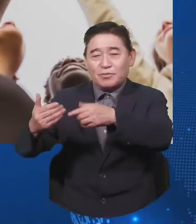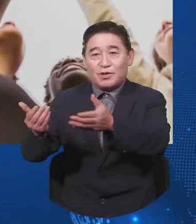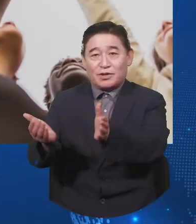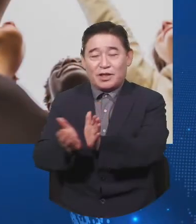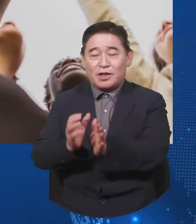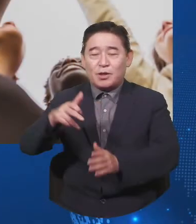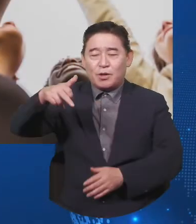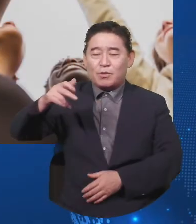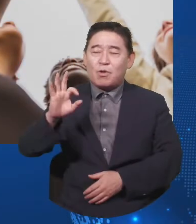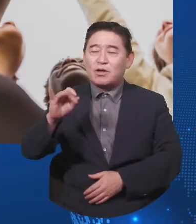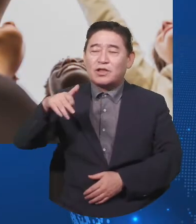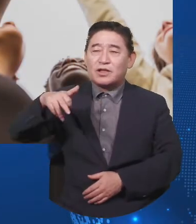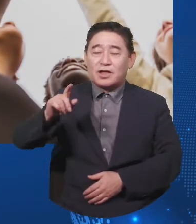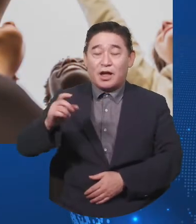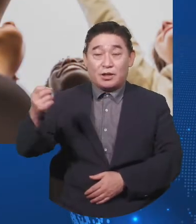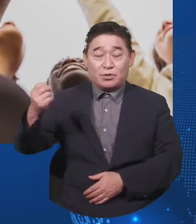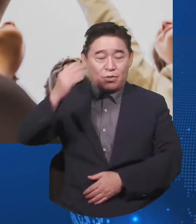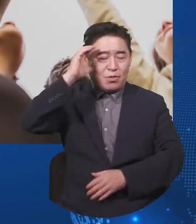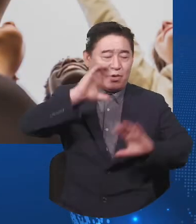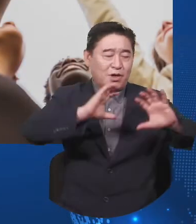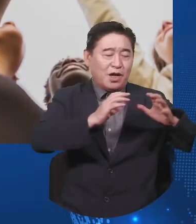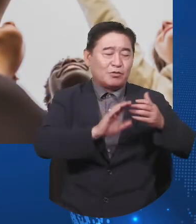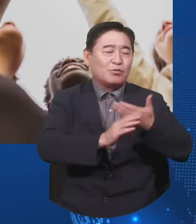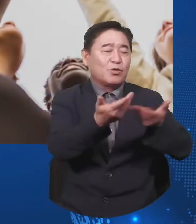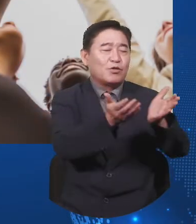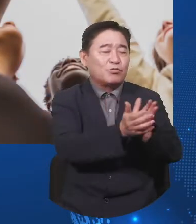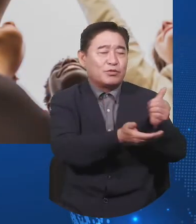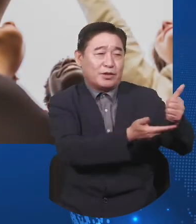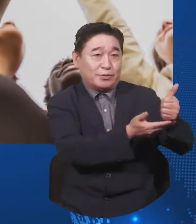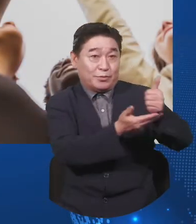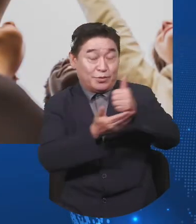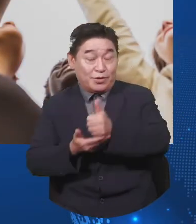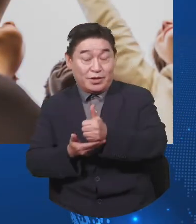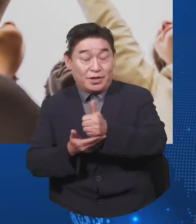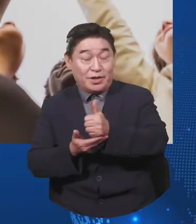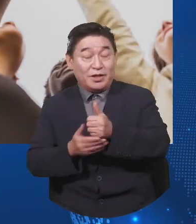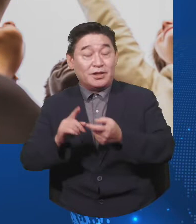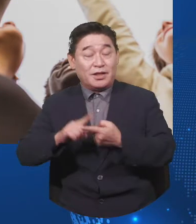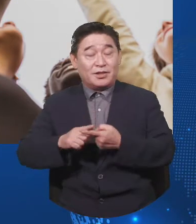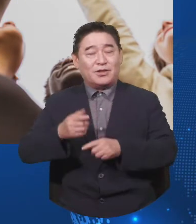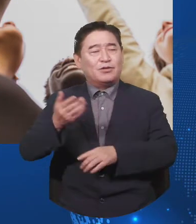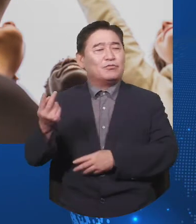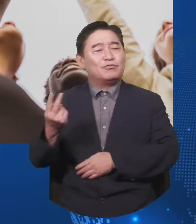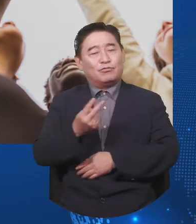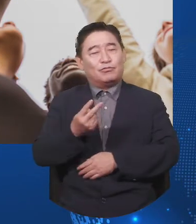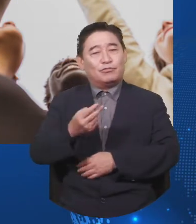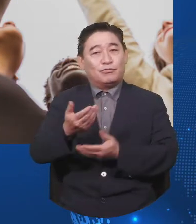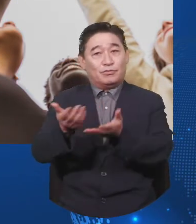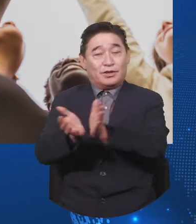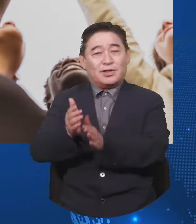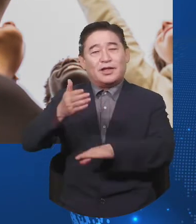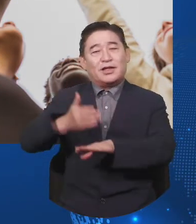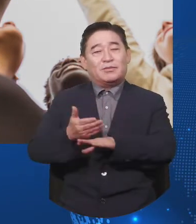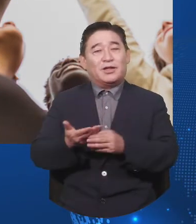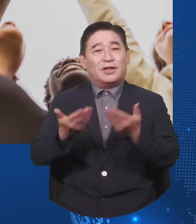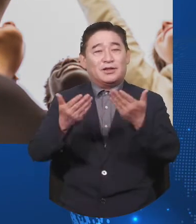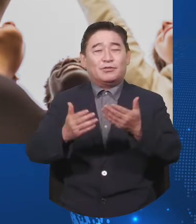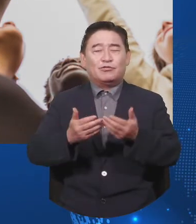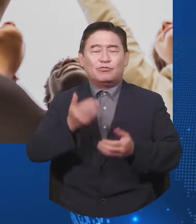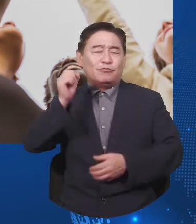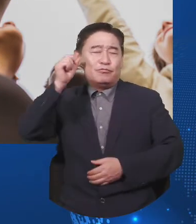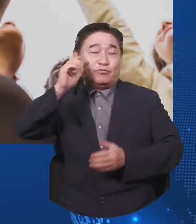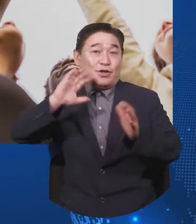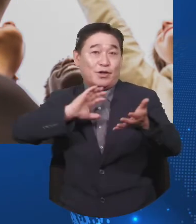and congratulate you on this impressive and excellent event. It's an honor for me to share